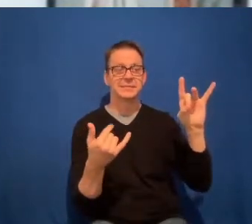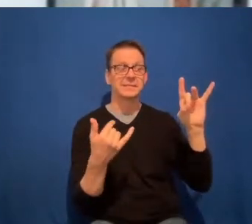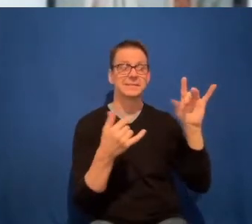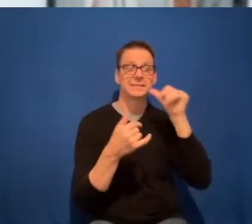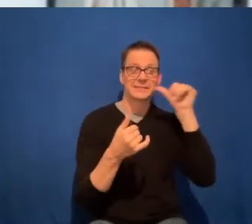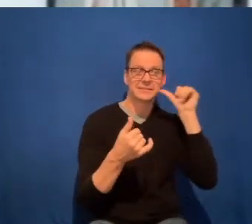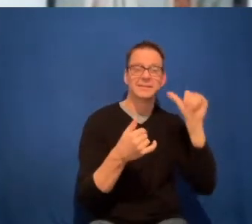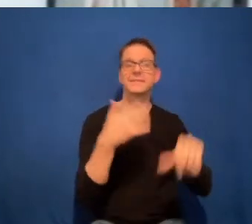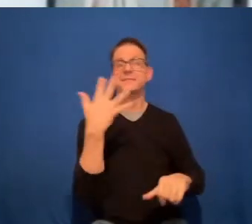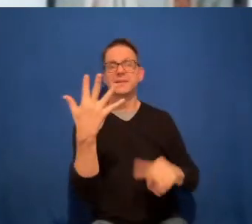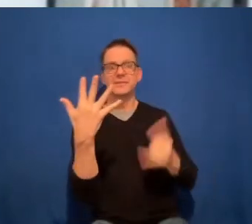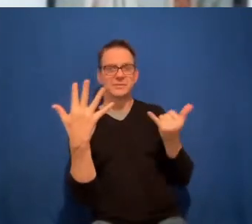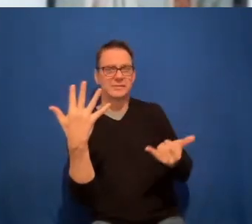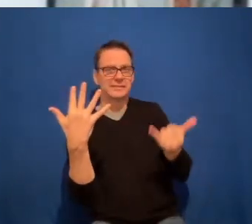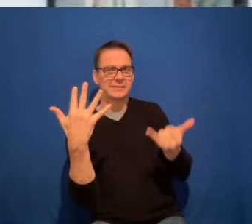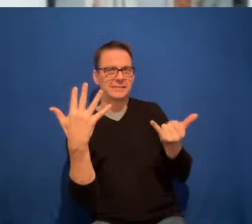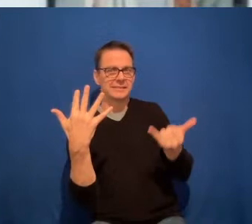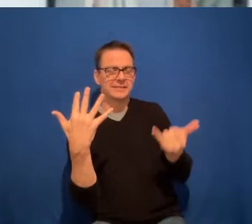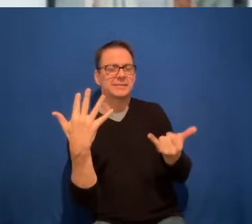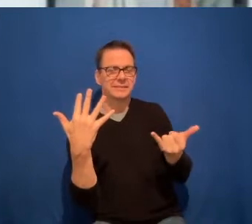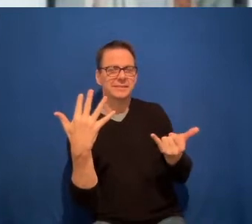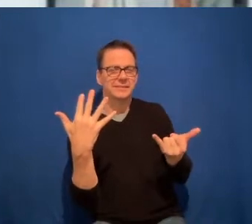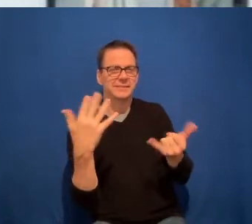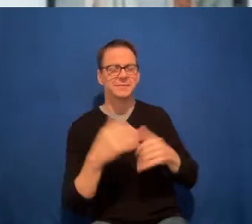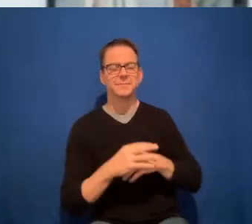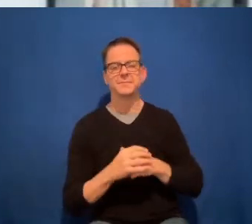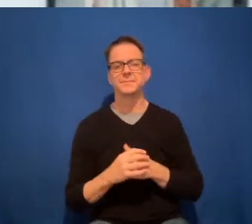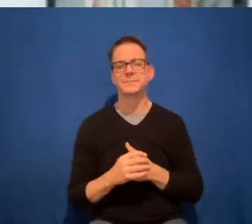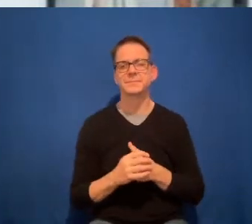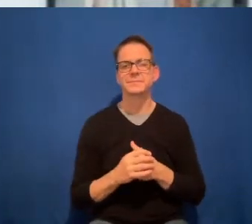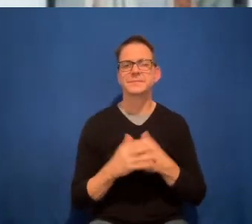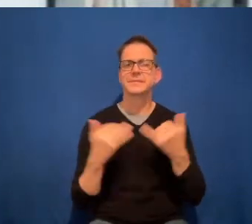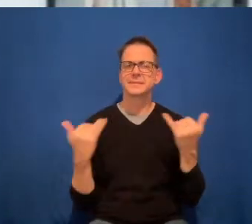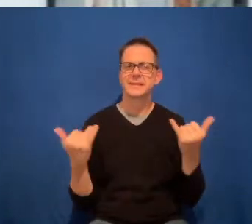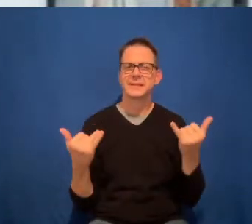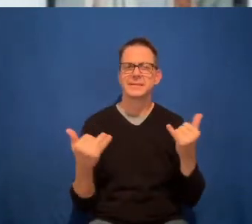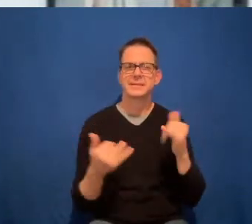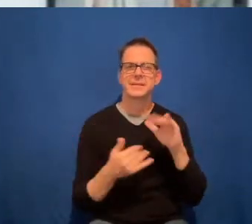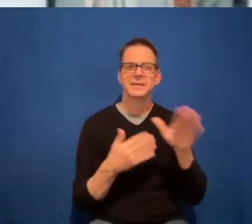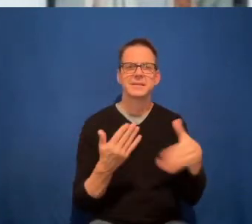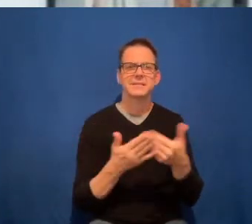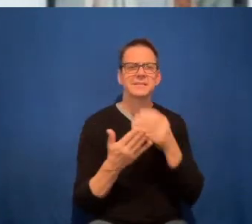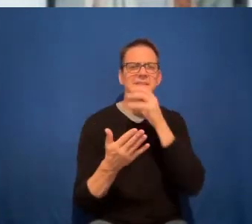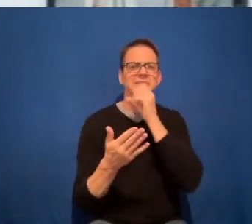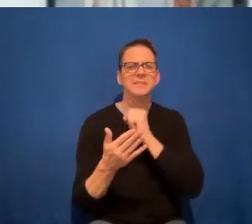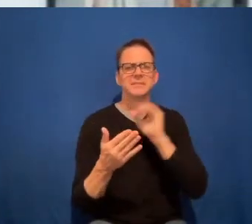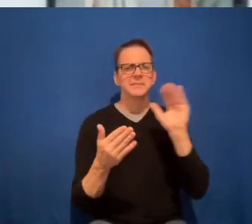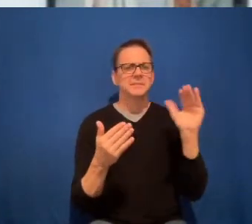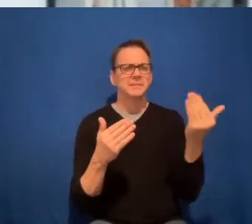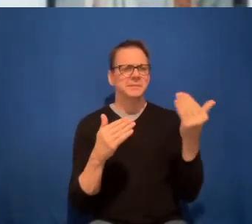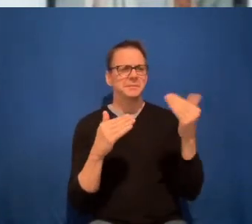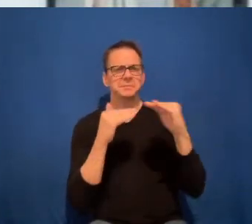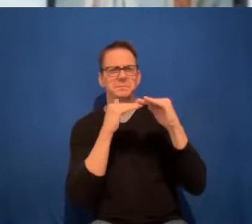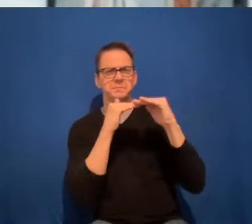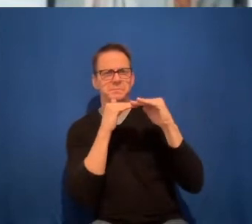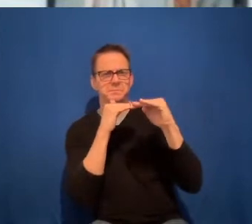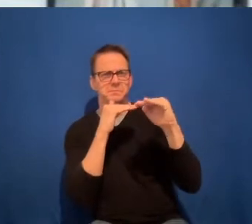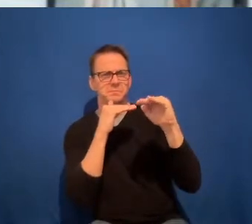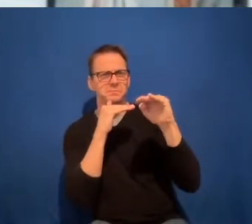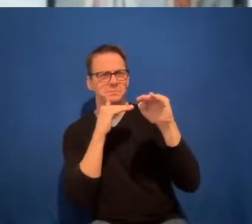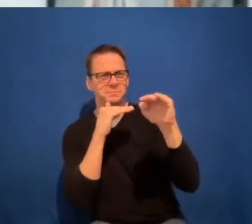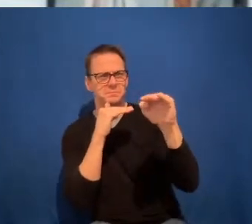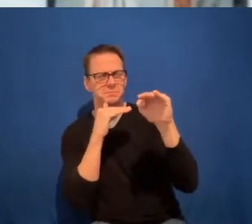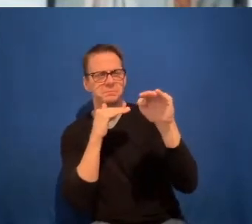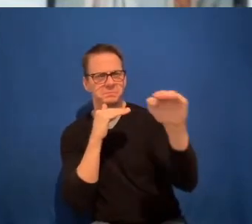is that although we've had plateauing of pretty much all the age groups, the